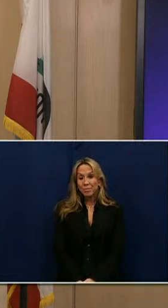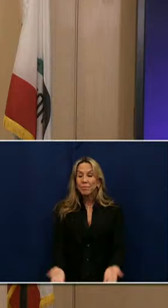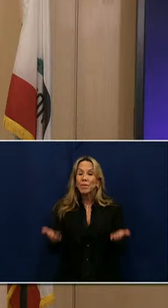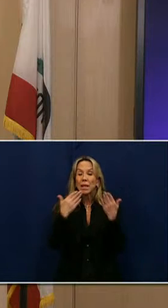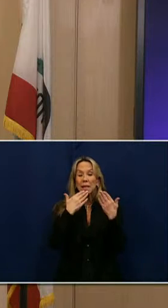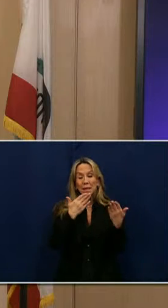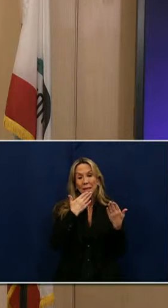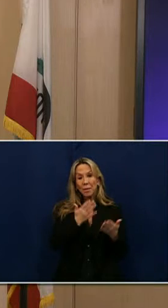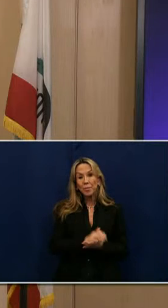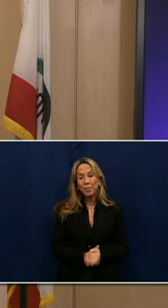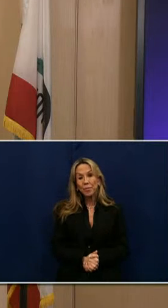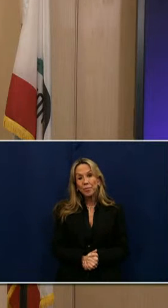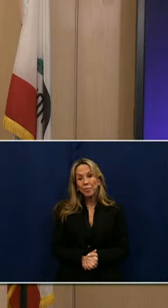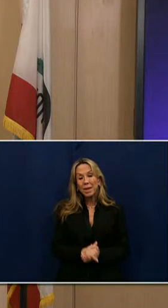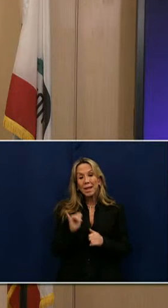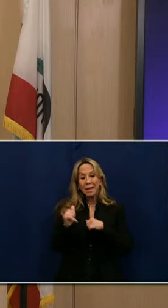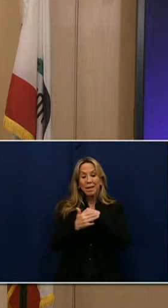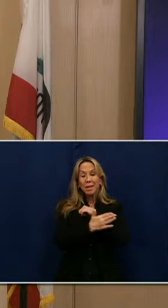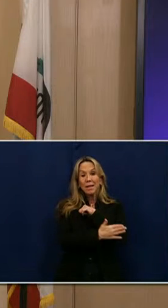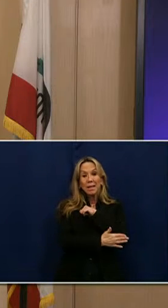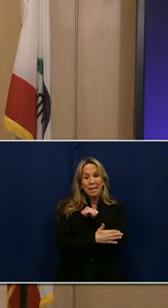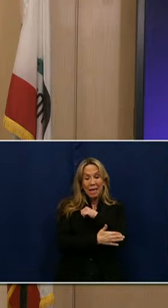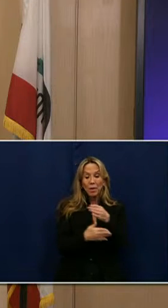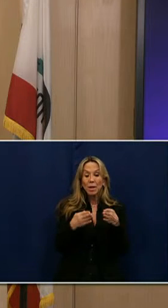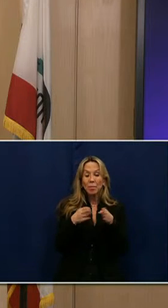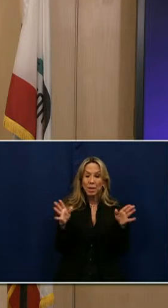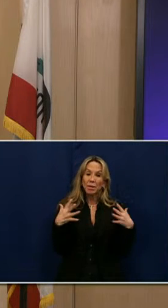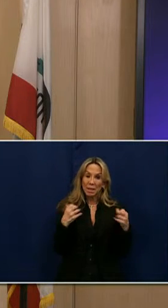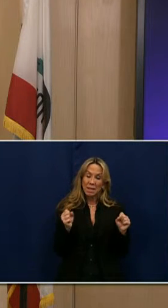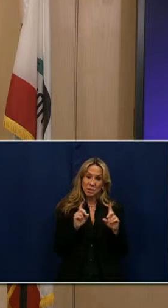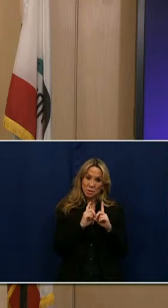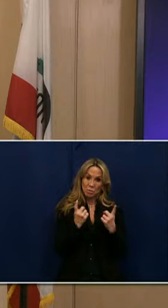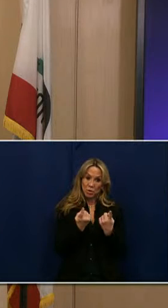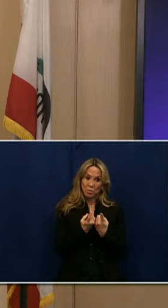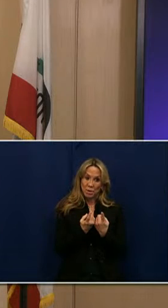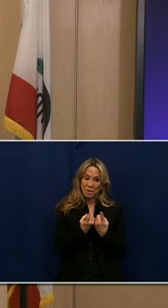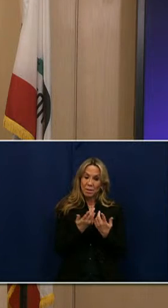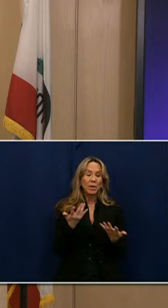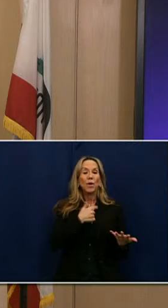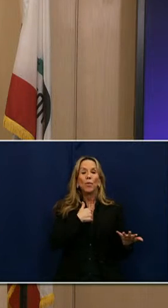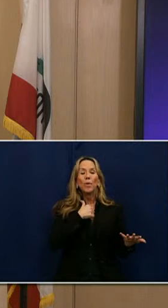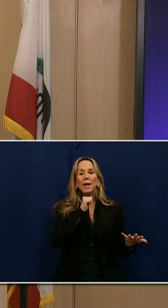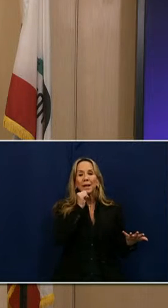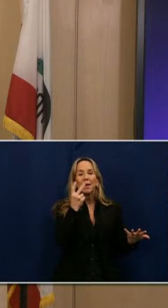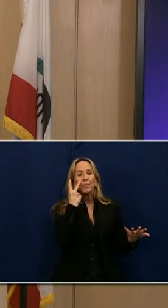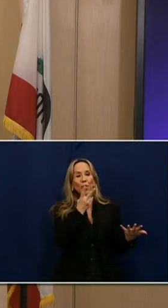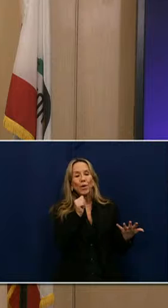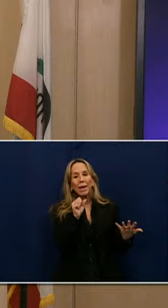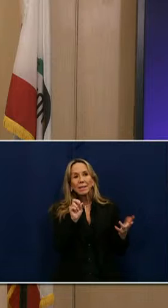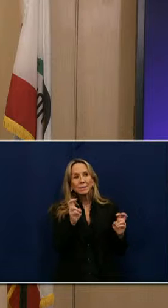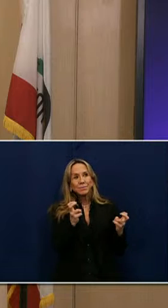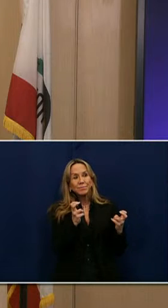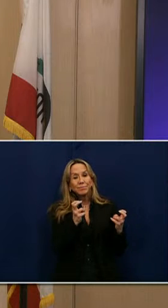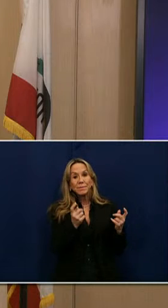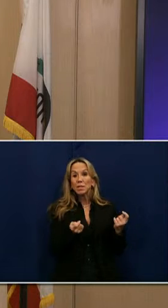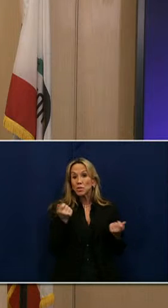Thank you. The county public health department, we didn't view strip clubs as essential.